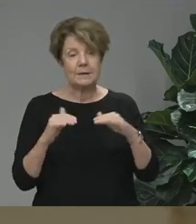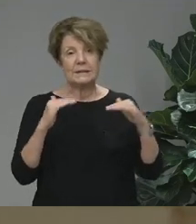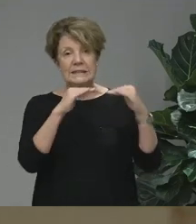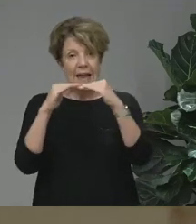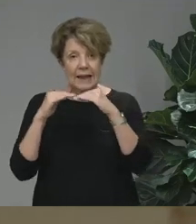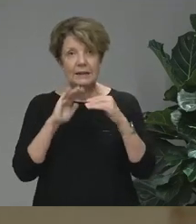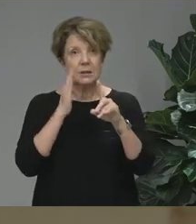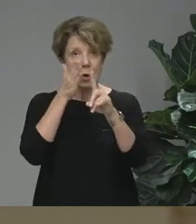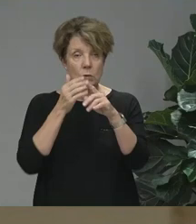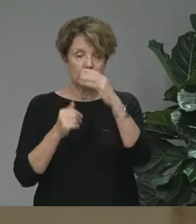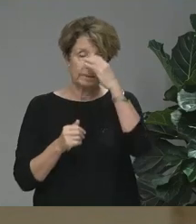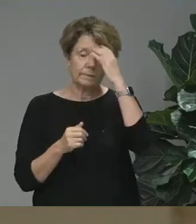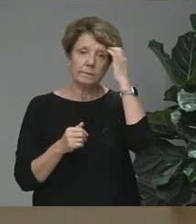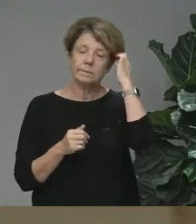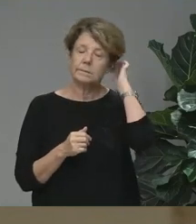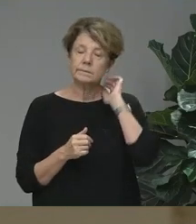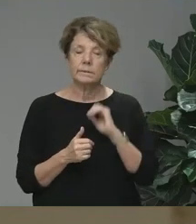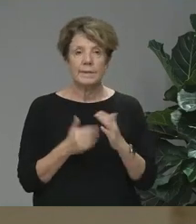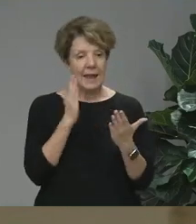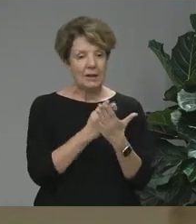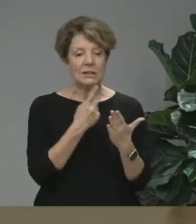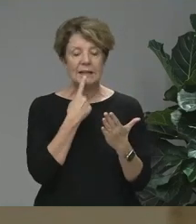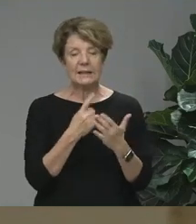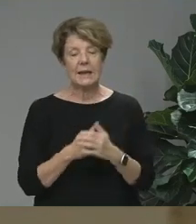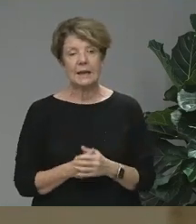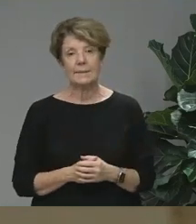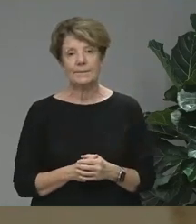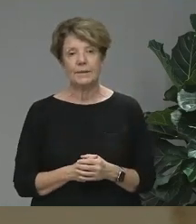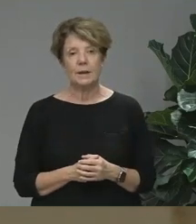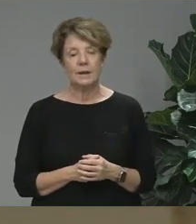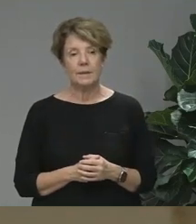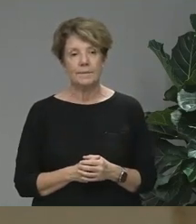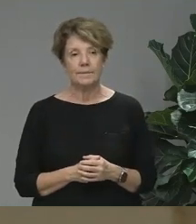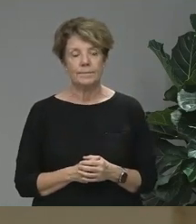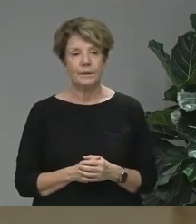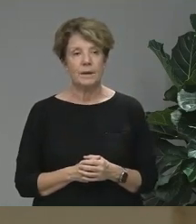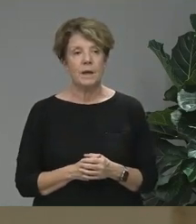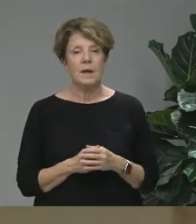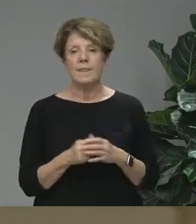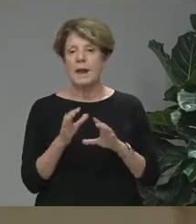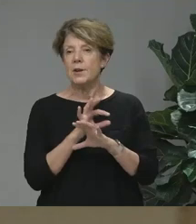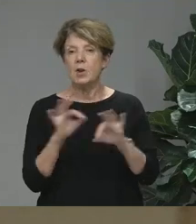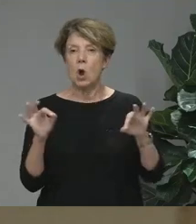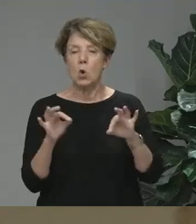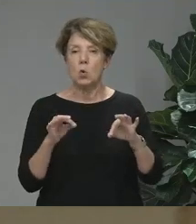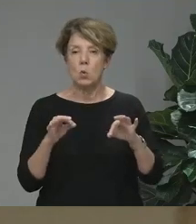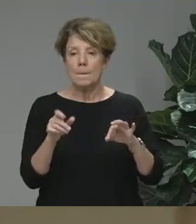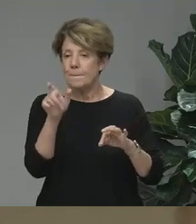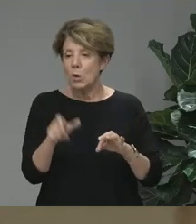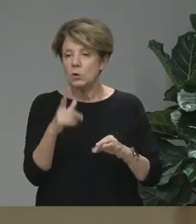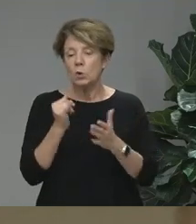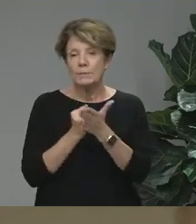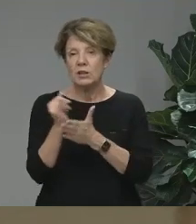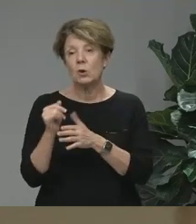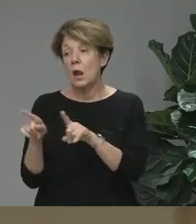standards and goals, things that no human could object to. And, you know, to take